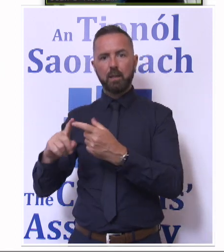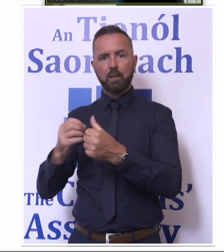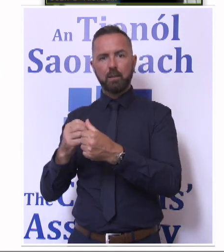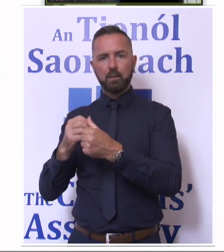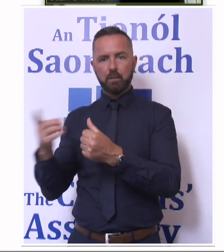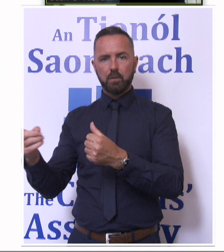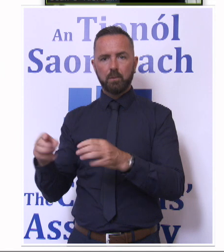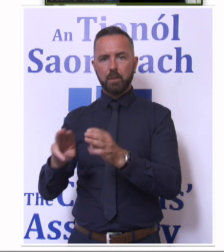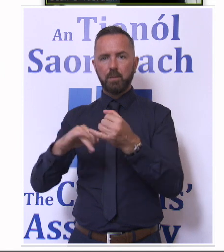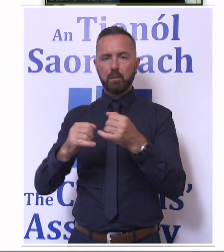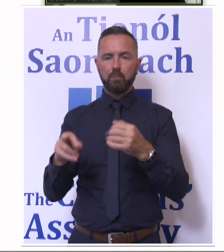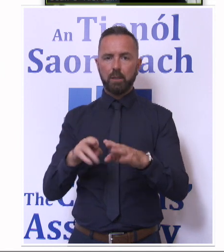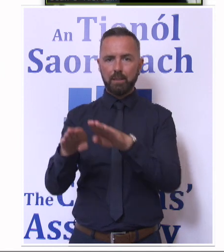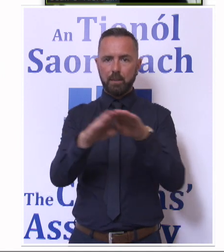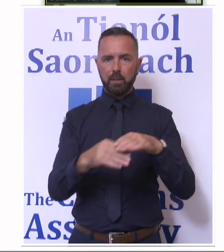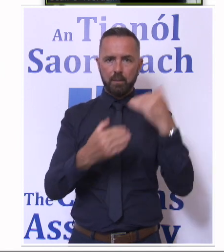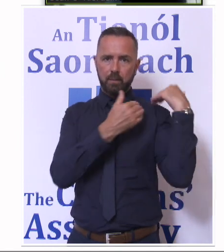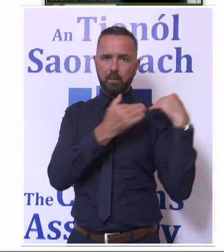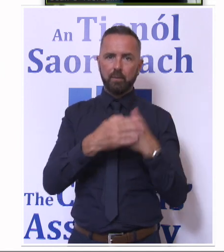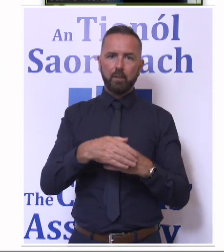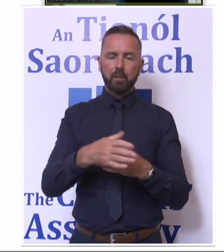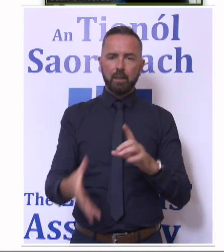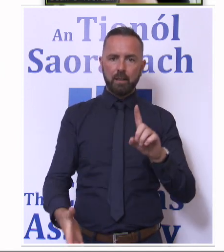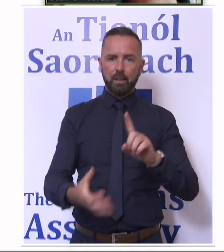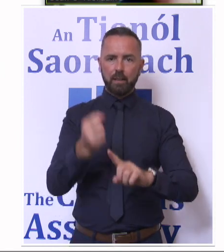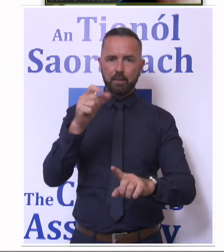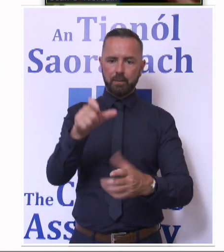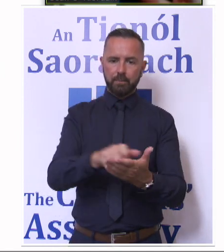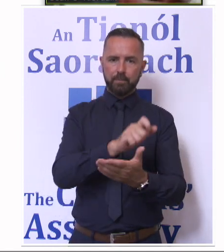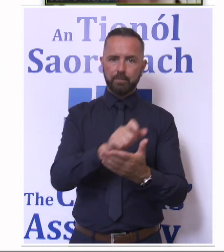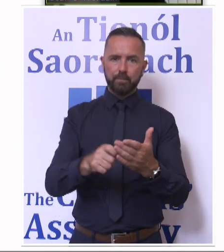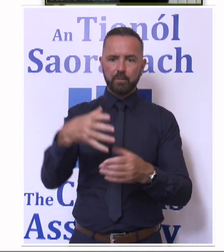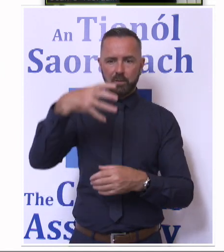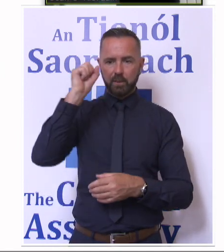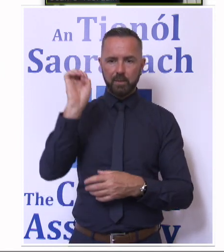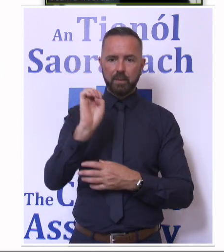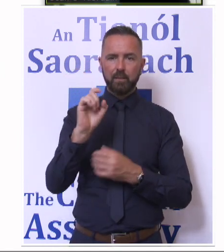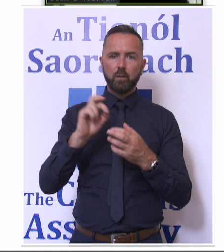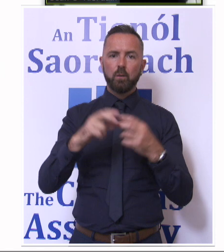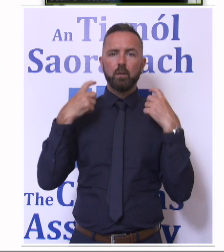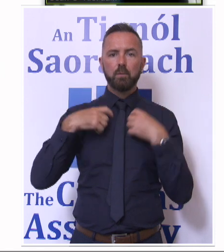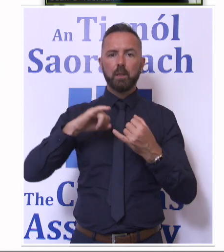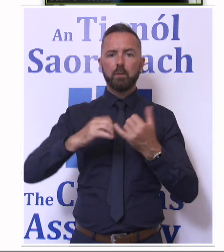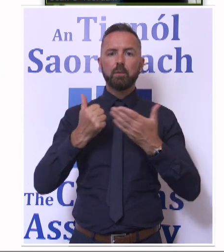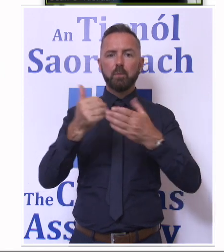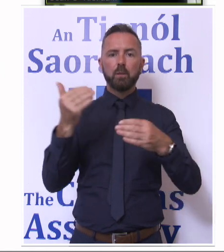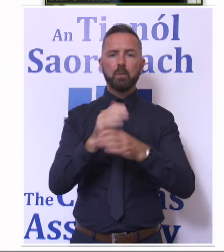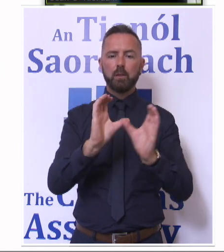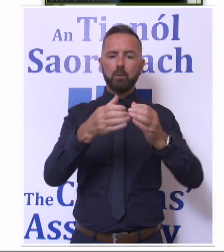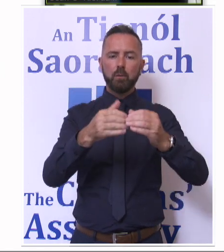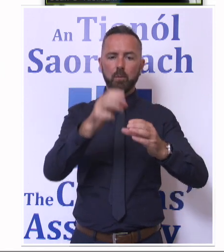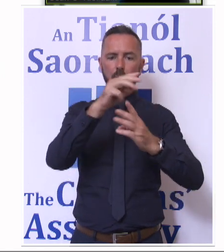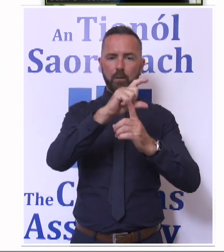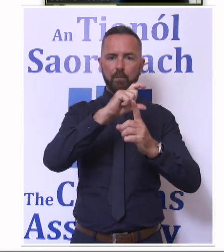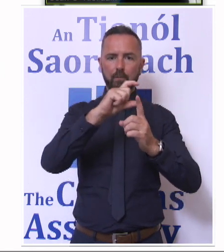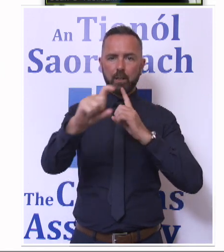accountable elected chief executive or a chief mayor that's supported by a body of professional